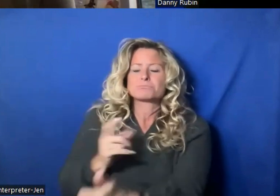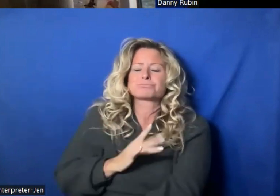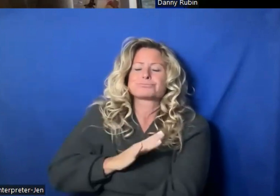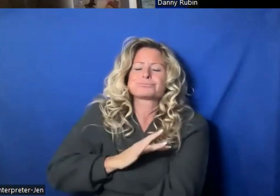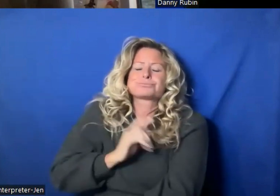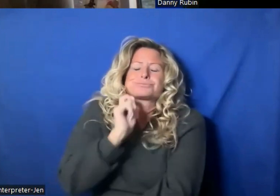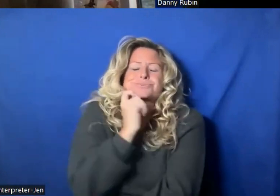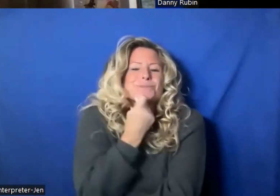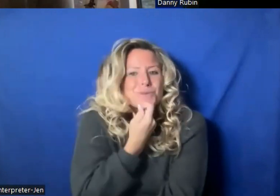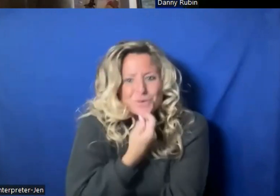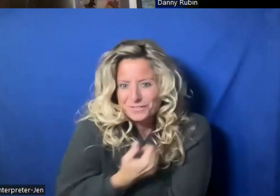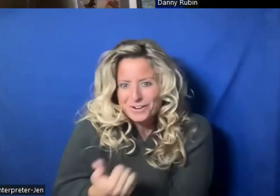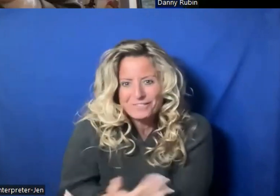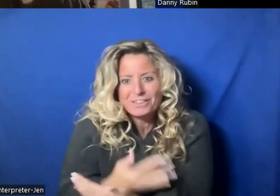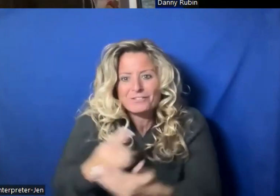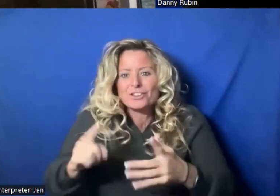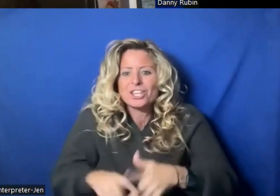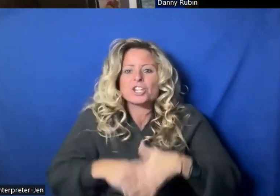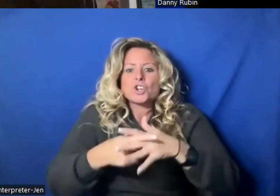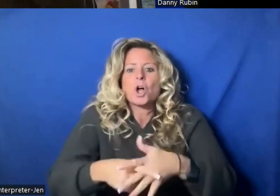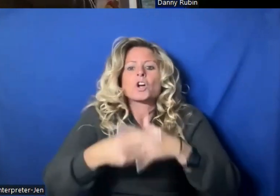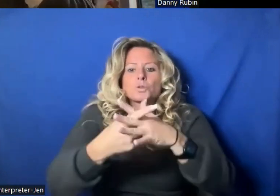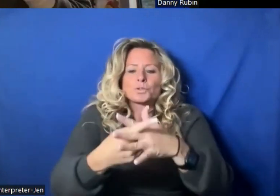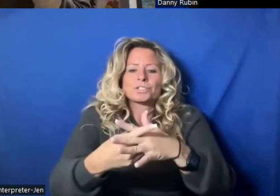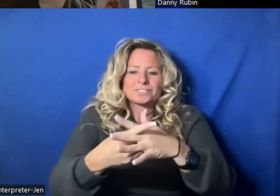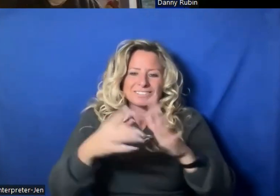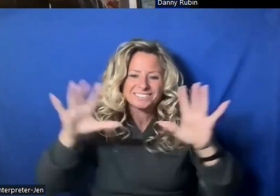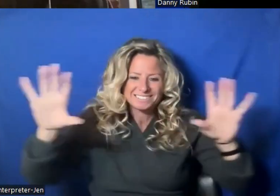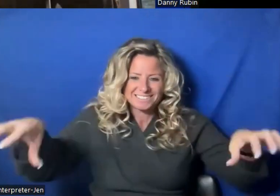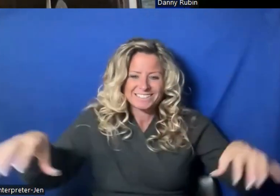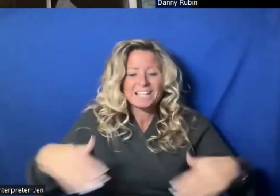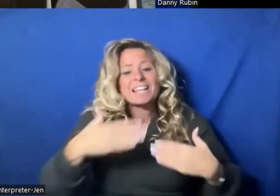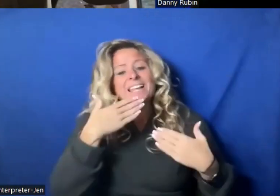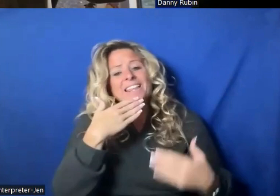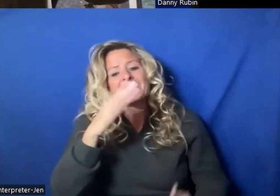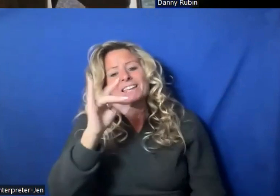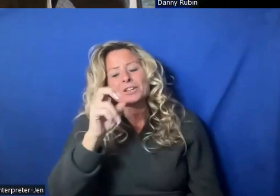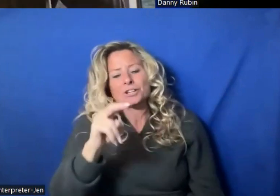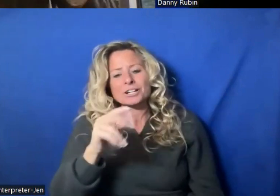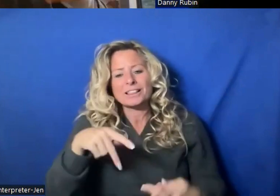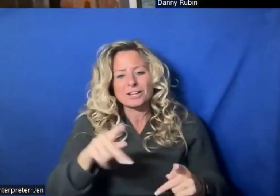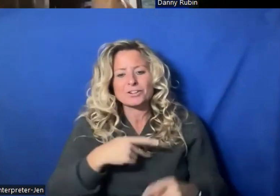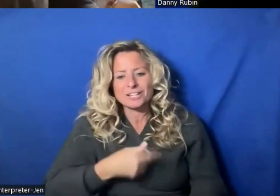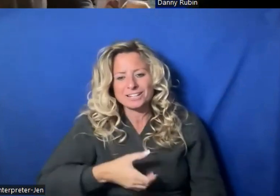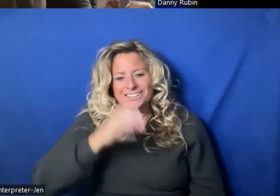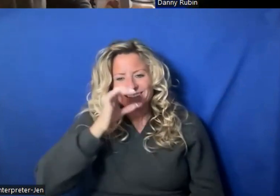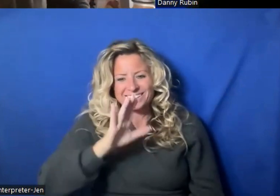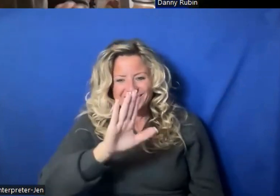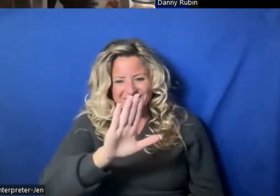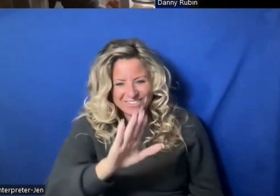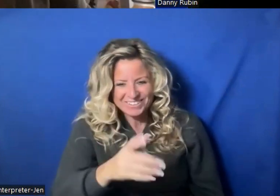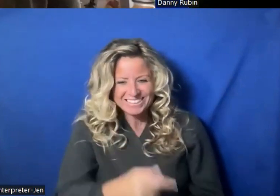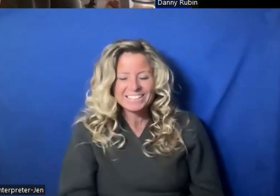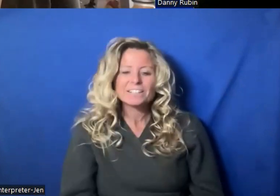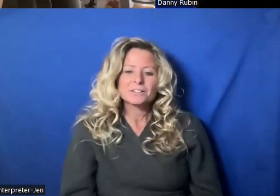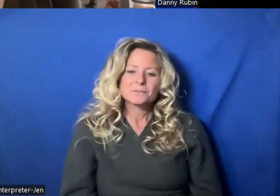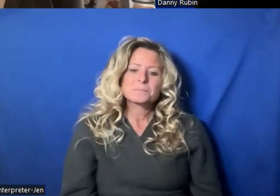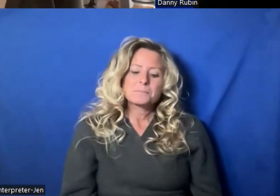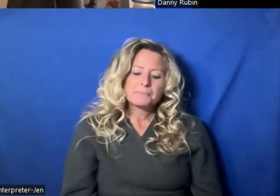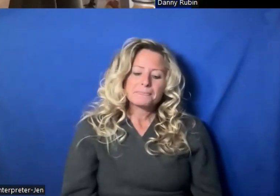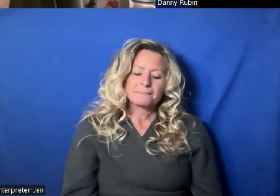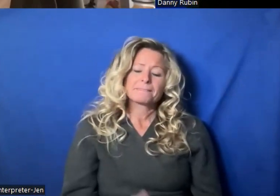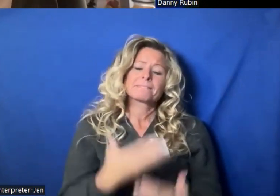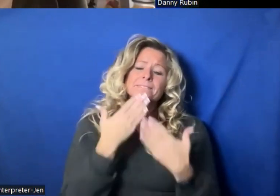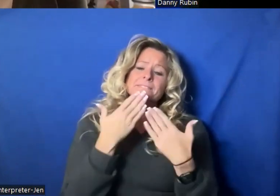That's a good one. We'll wrap on that. Thank you, Carolyn. I'll let you get a sip of your drink here. Thank you